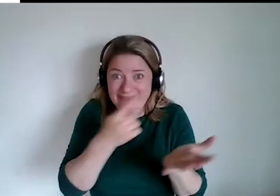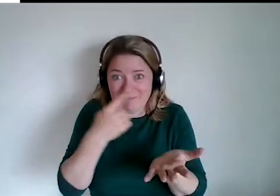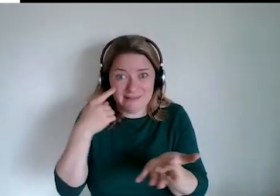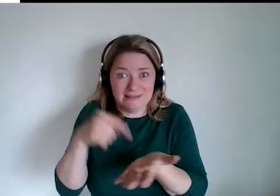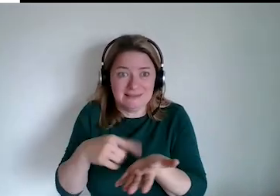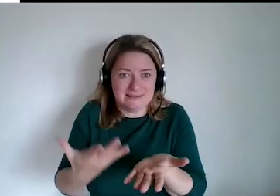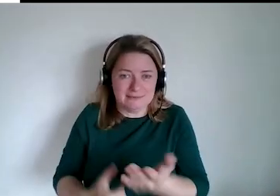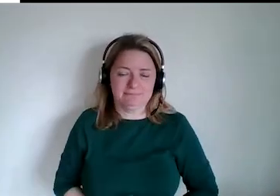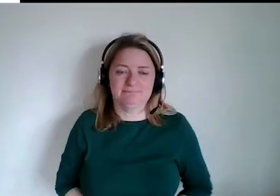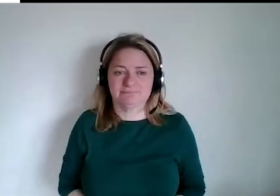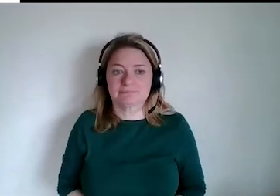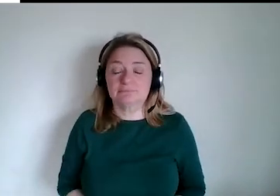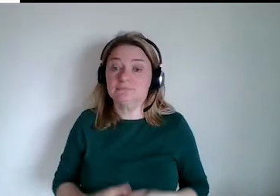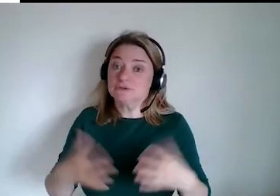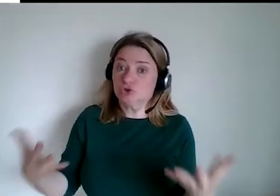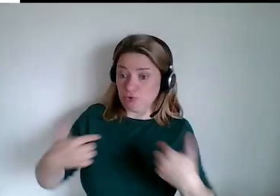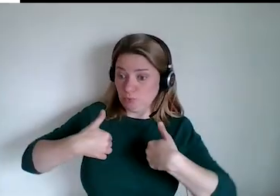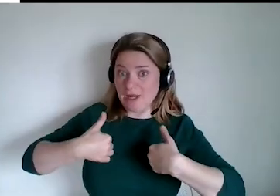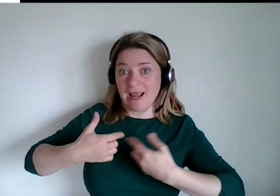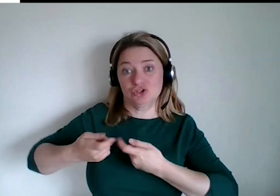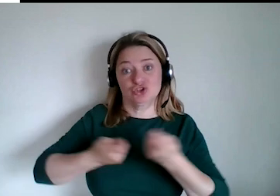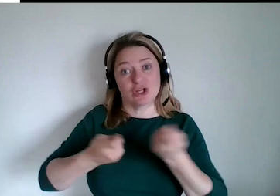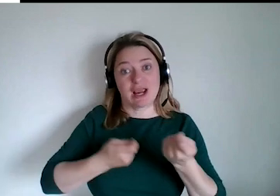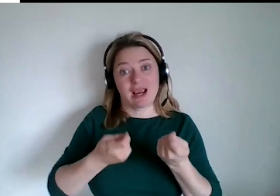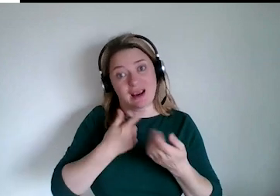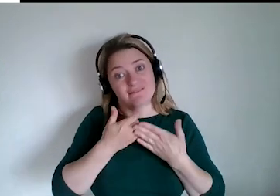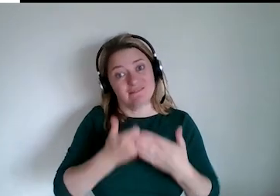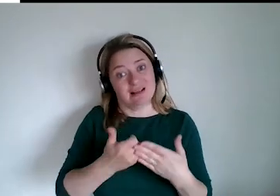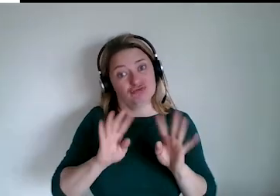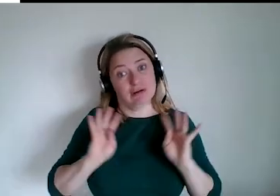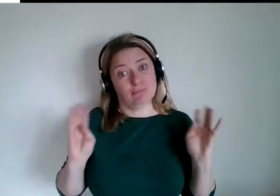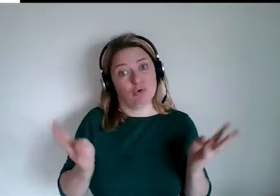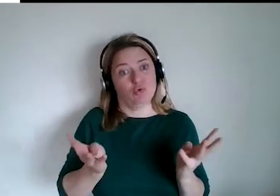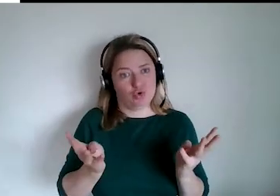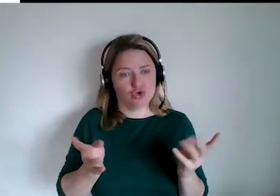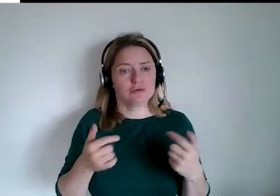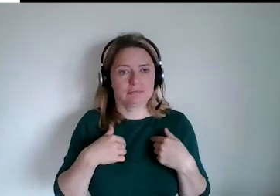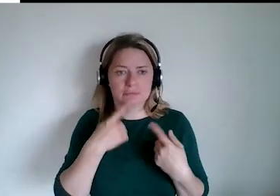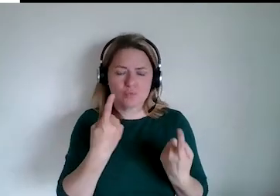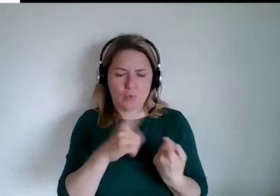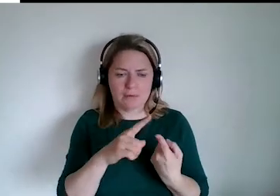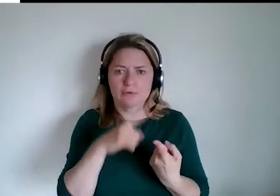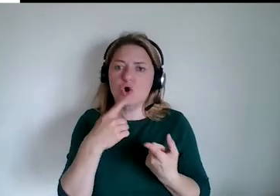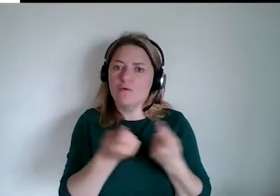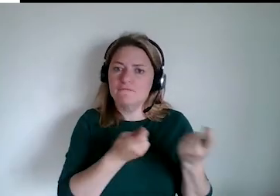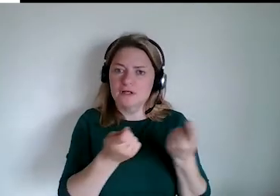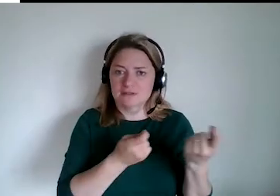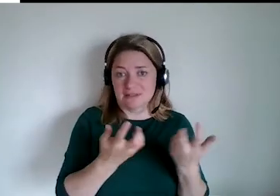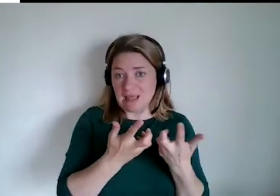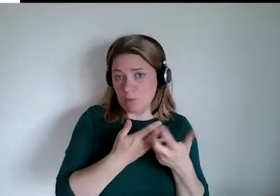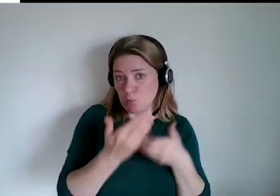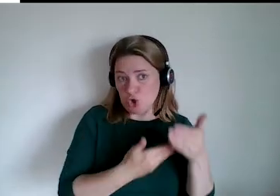So on the advisory board, which I chair, we have all sorts of issues. One is the governance. How does it work? How do you get all of